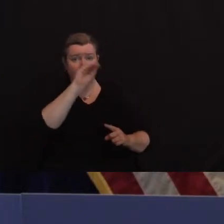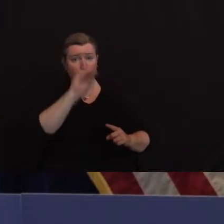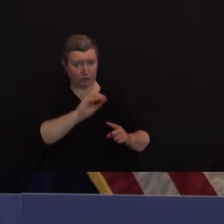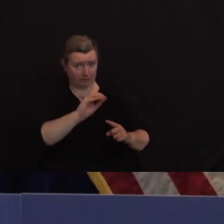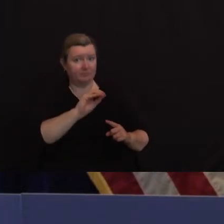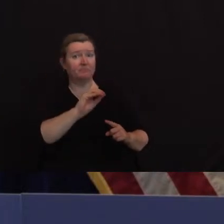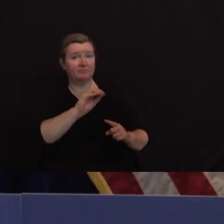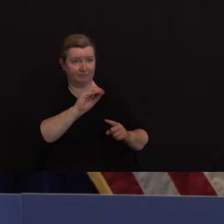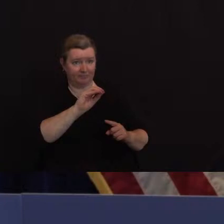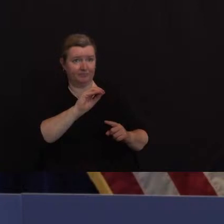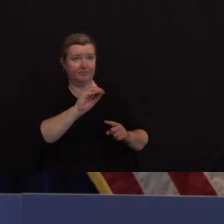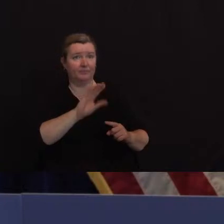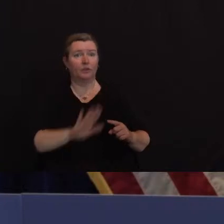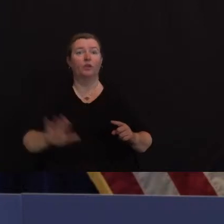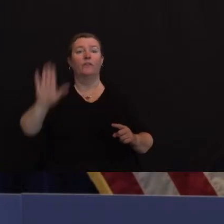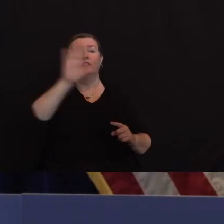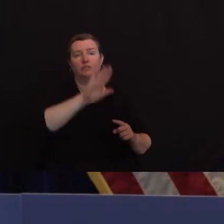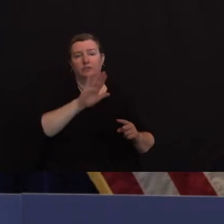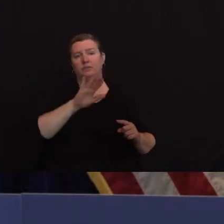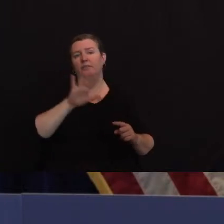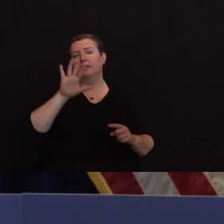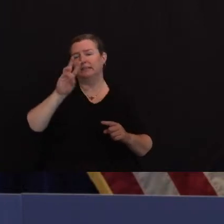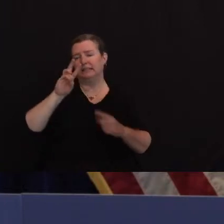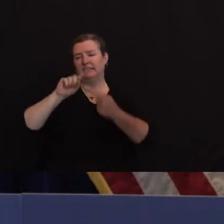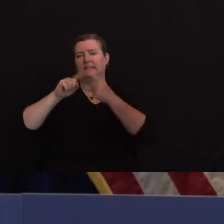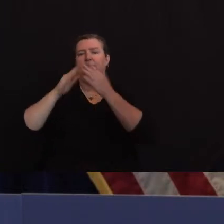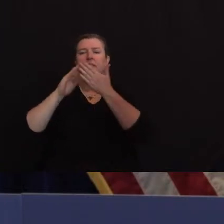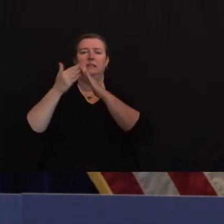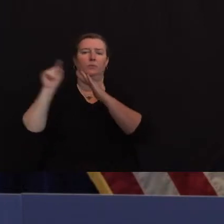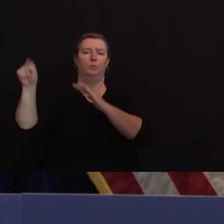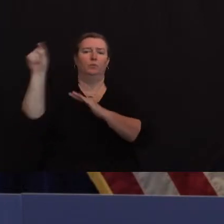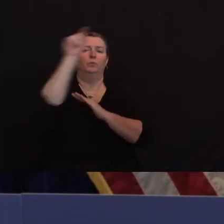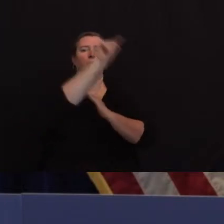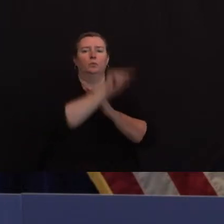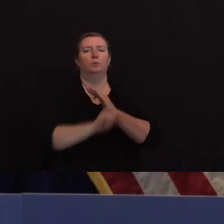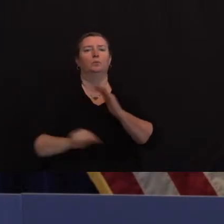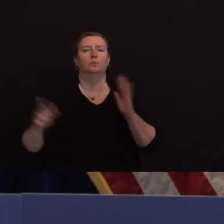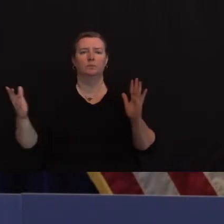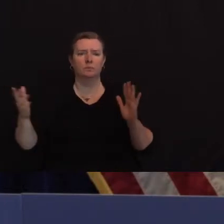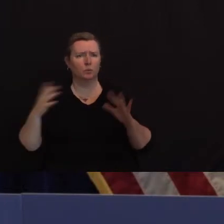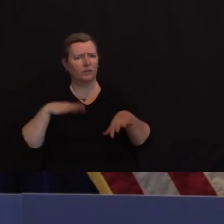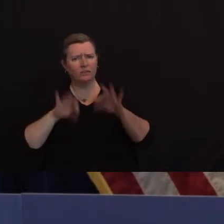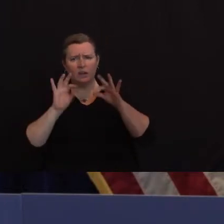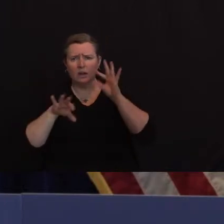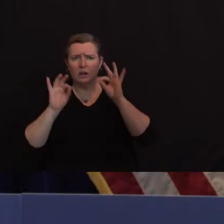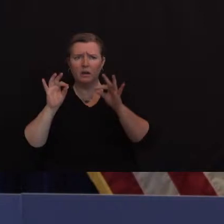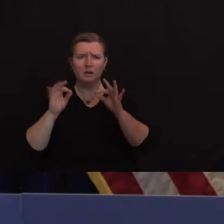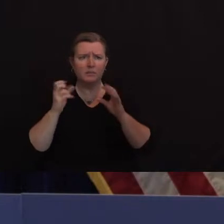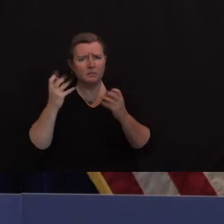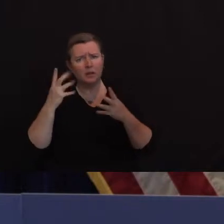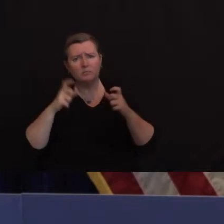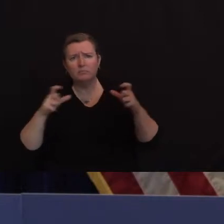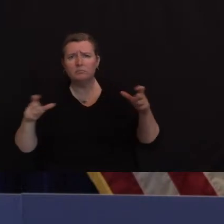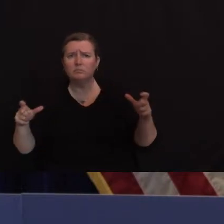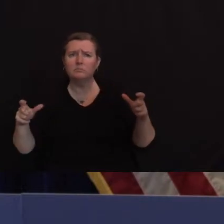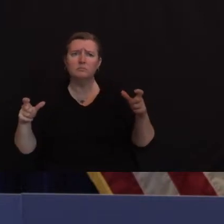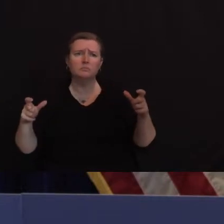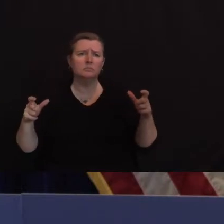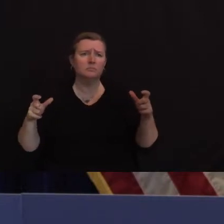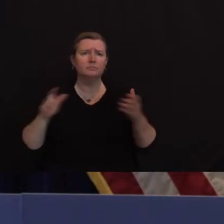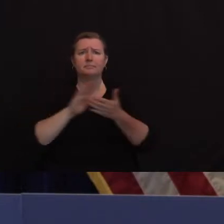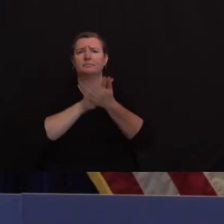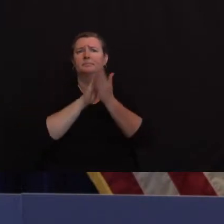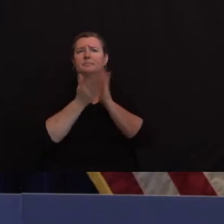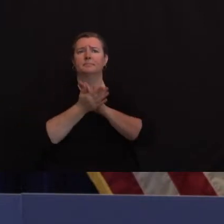selected municipalities. We identified several individuals within the Department of Health to serve as county ambassadors